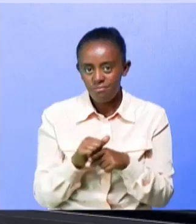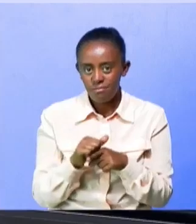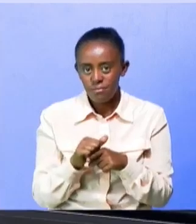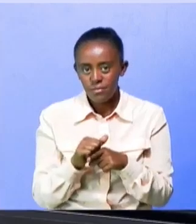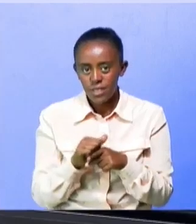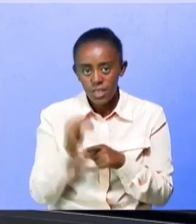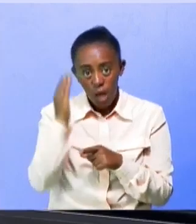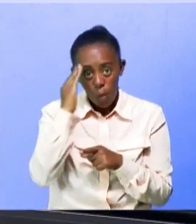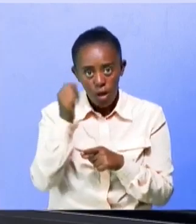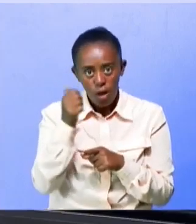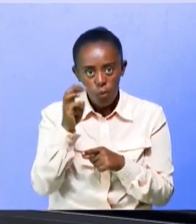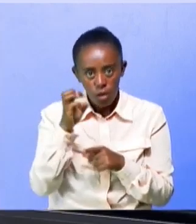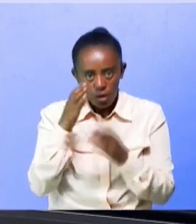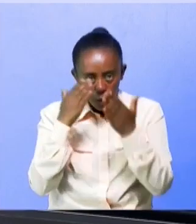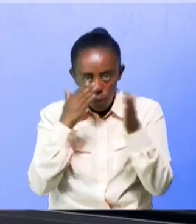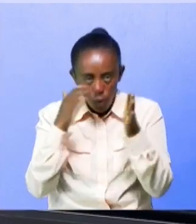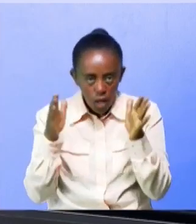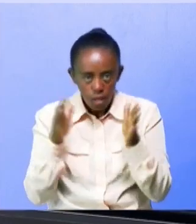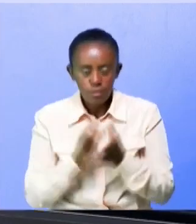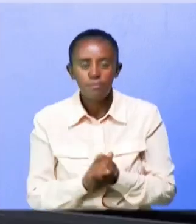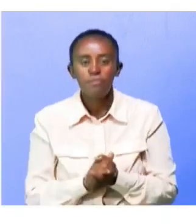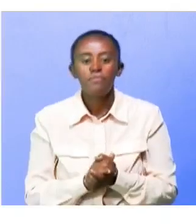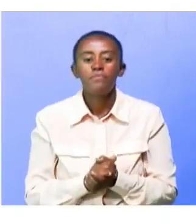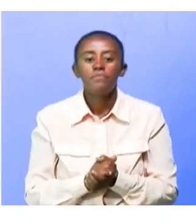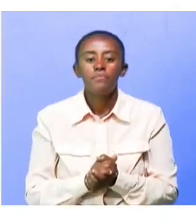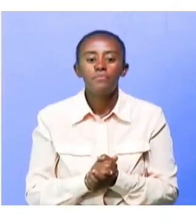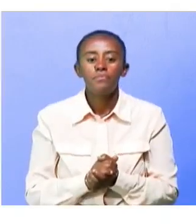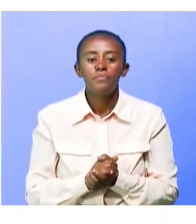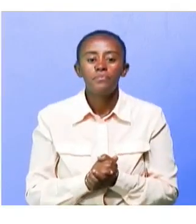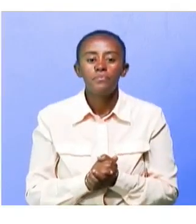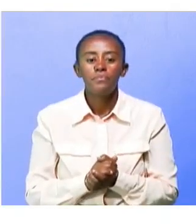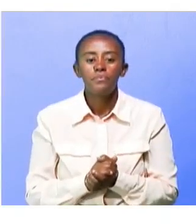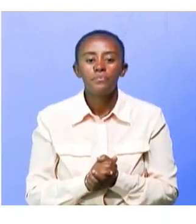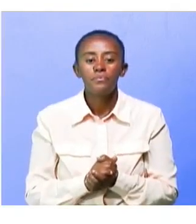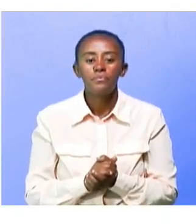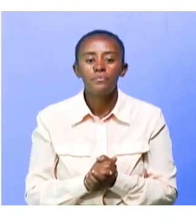Aware. Good.